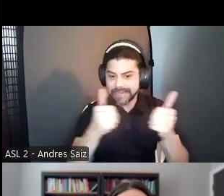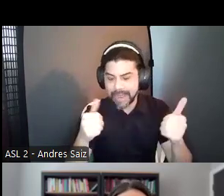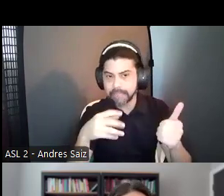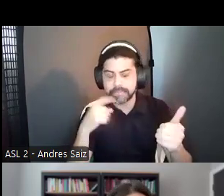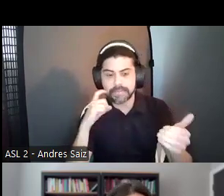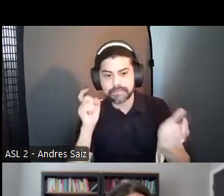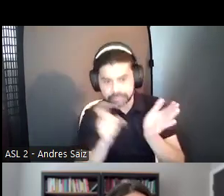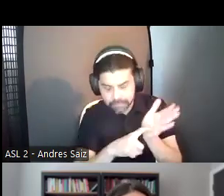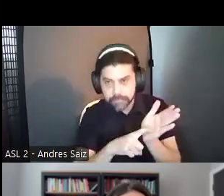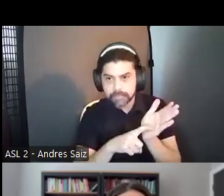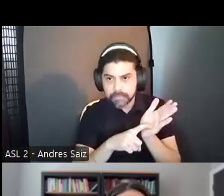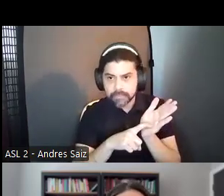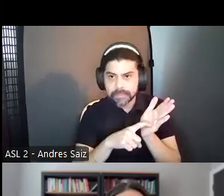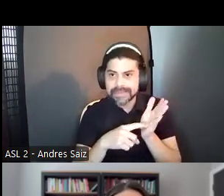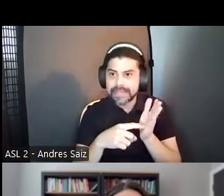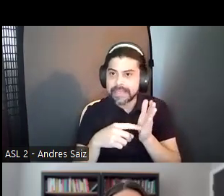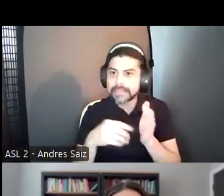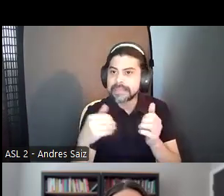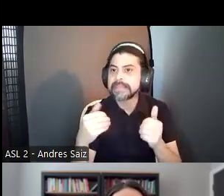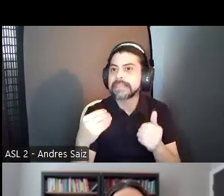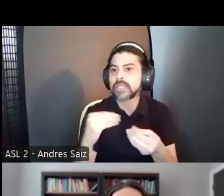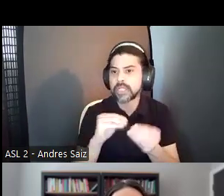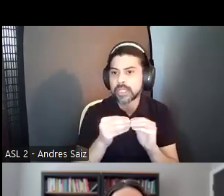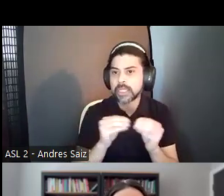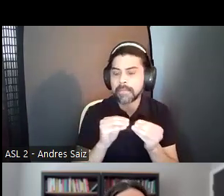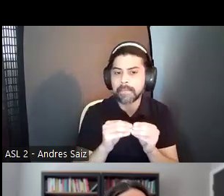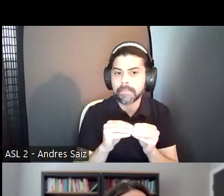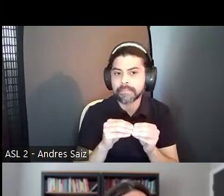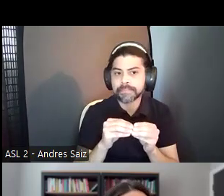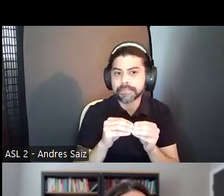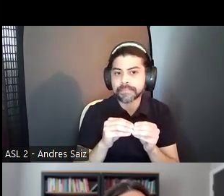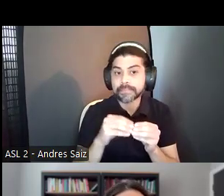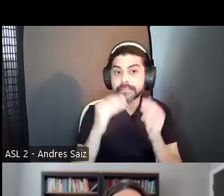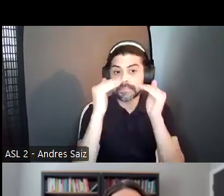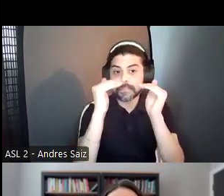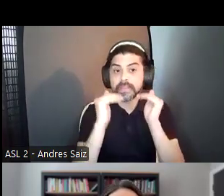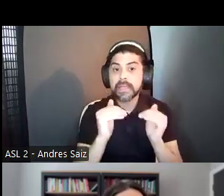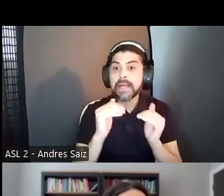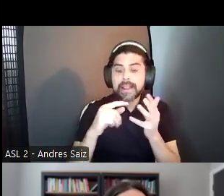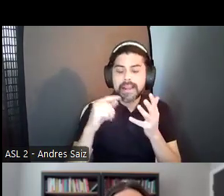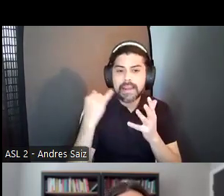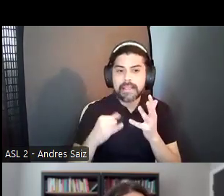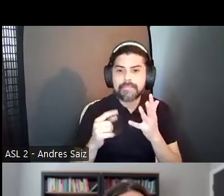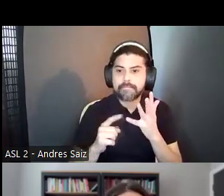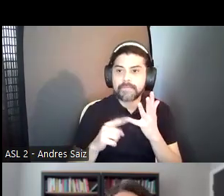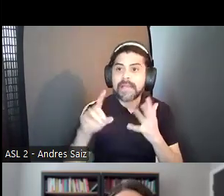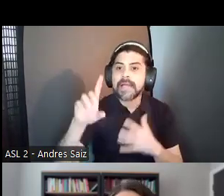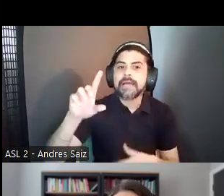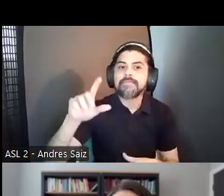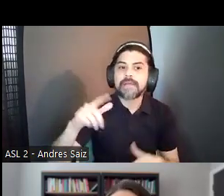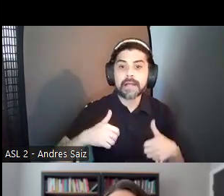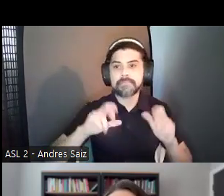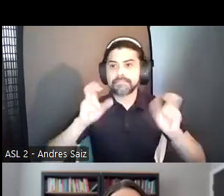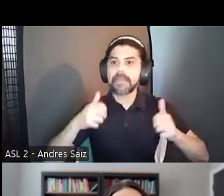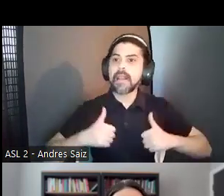Fifth, living document. So this refers to the adaptive nature of the MPA, how it is not just a static document, but it